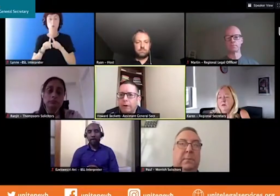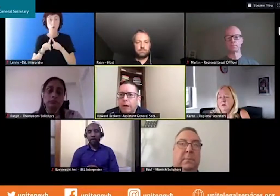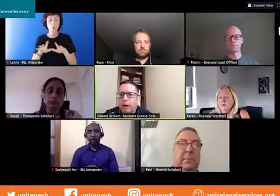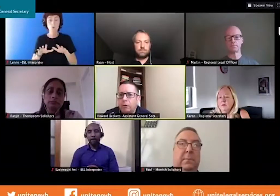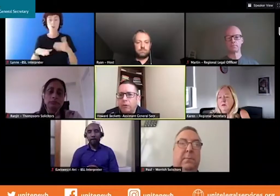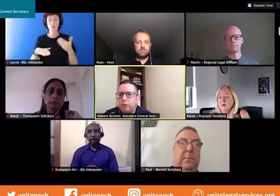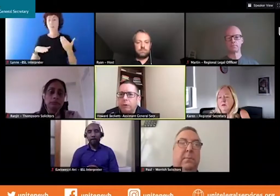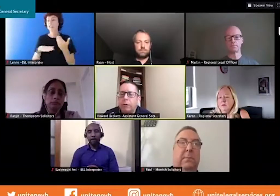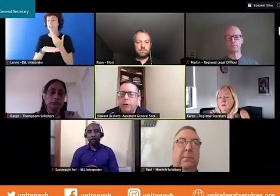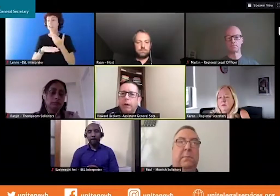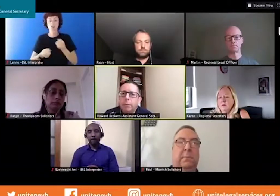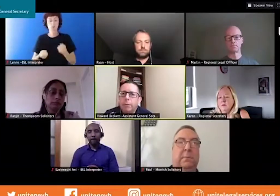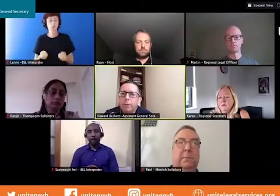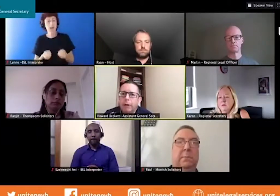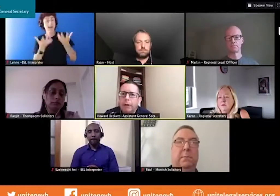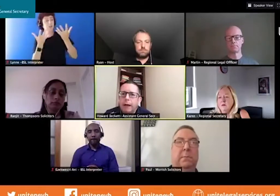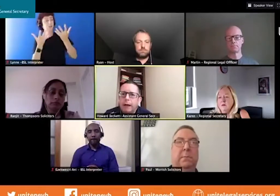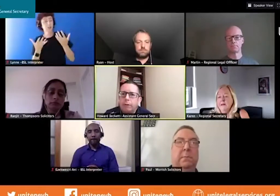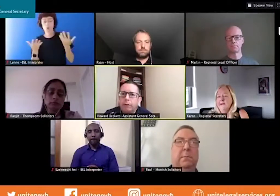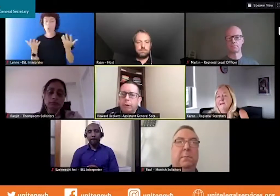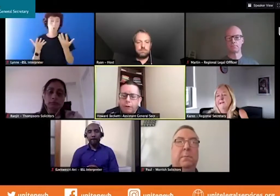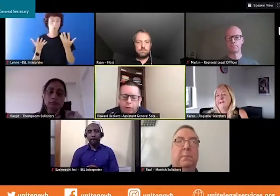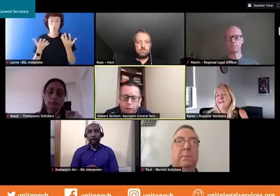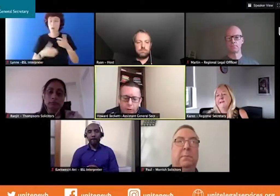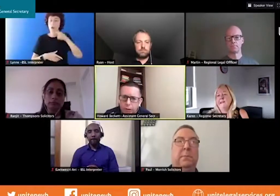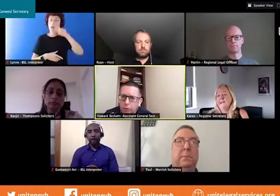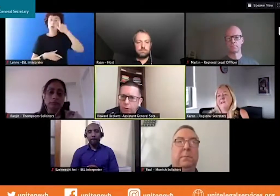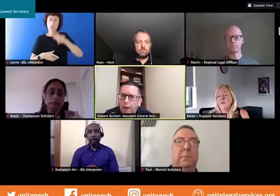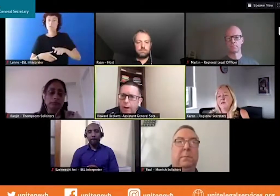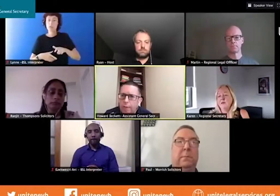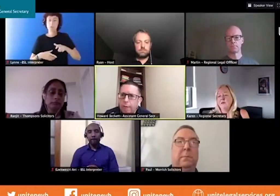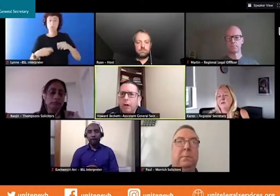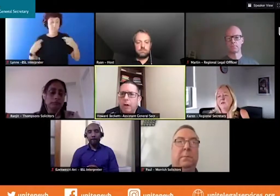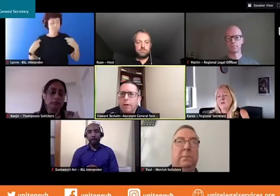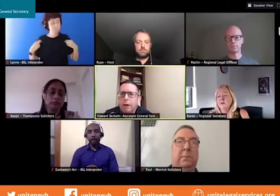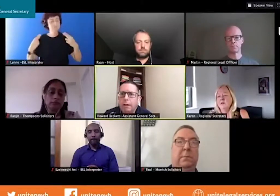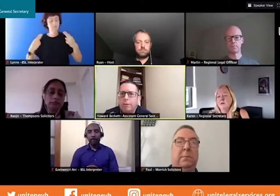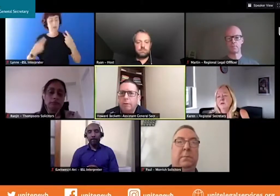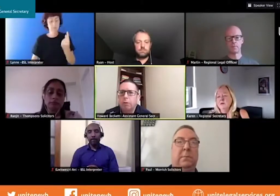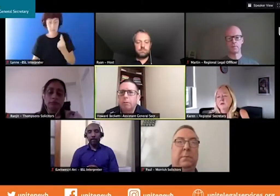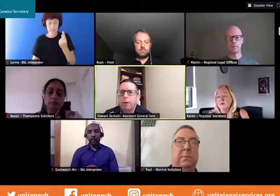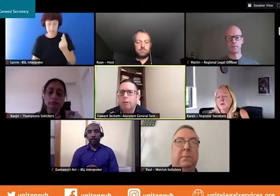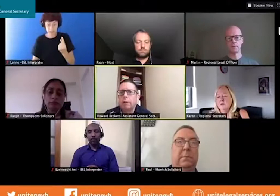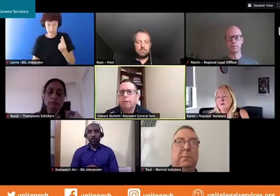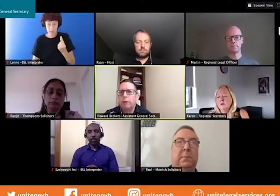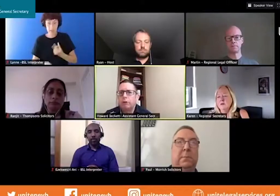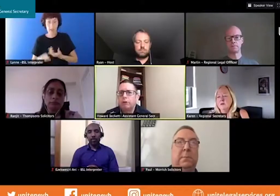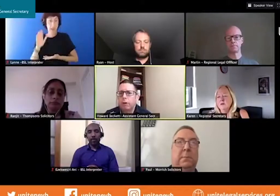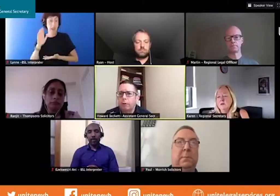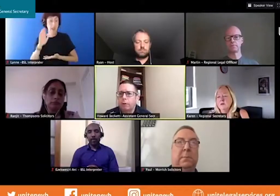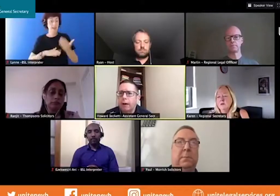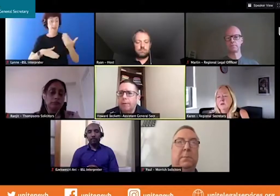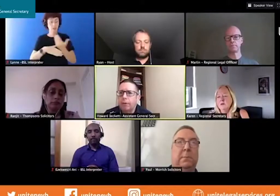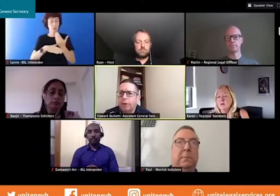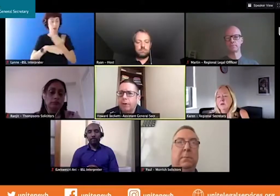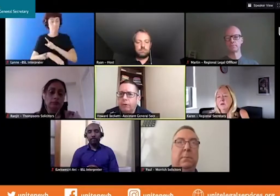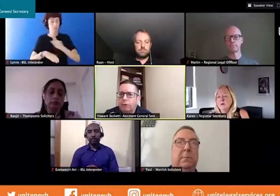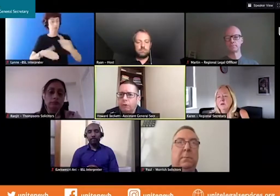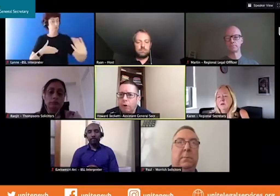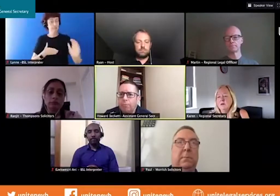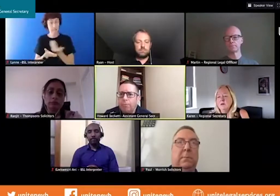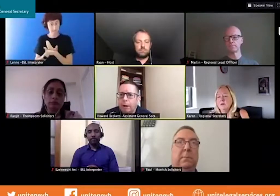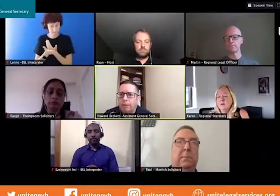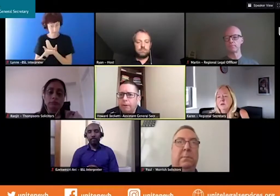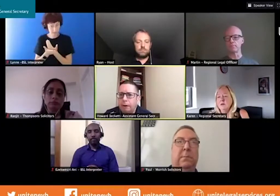action, and also with people taking action into their own hands by leaving workplaces. Everybody should understand that they should